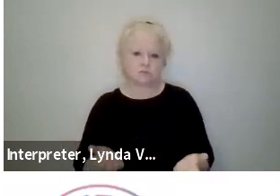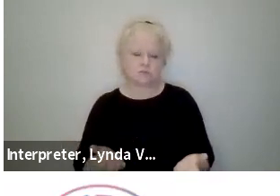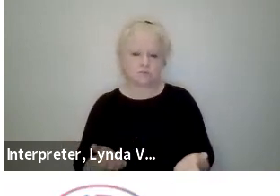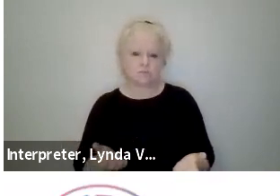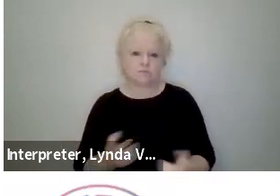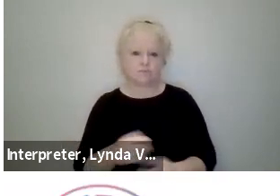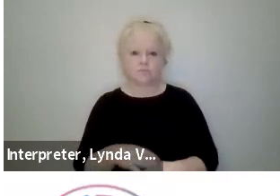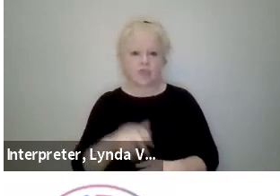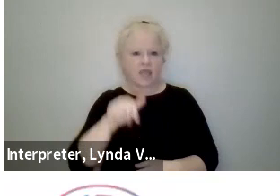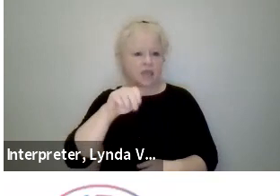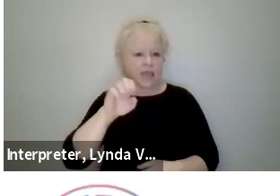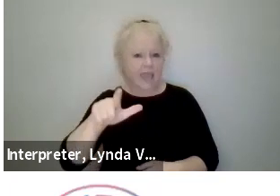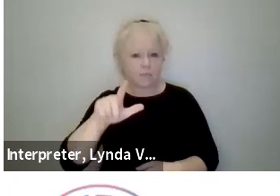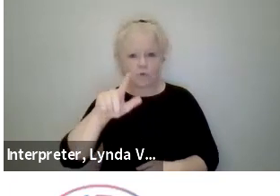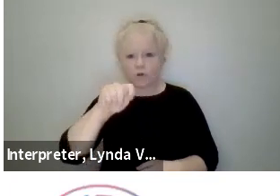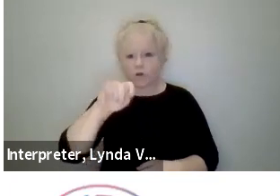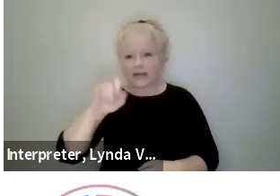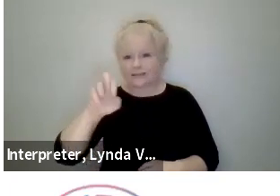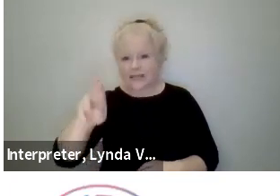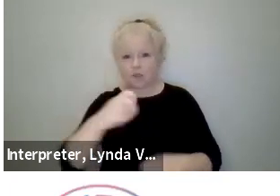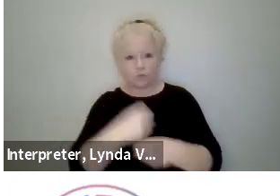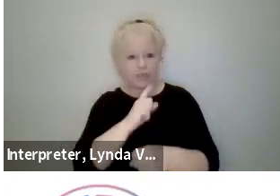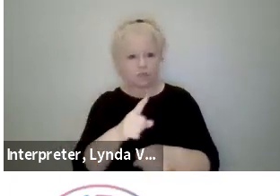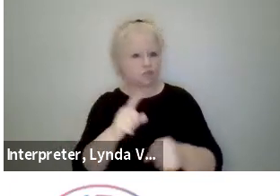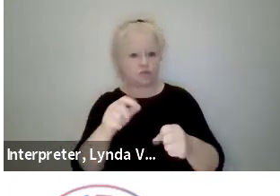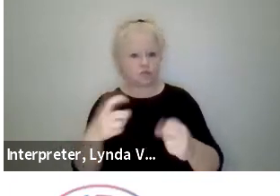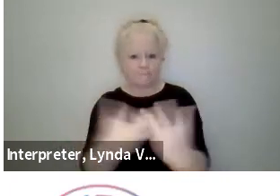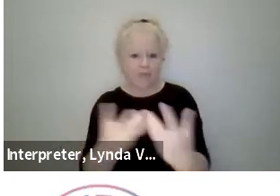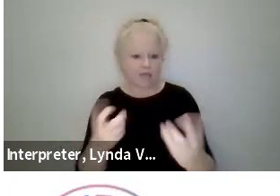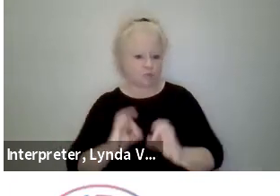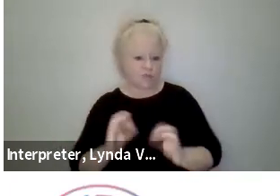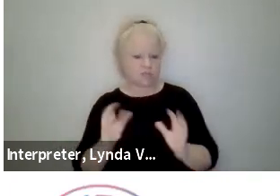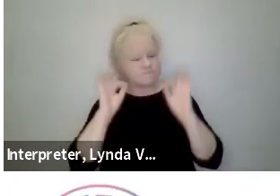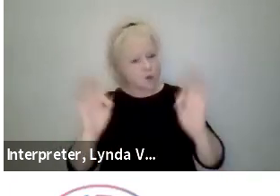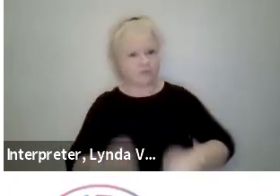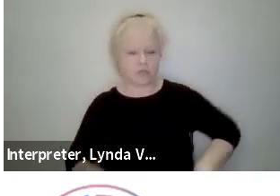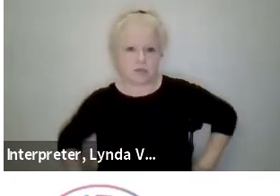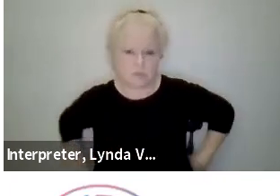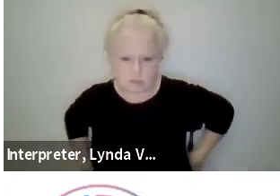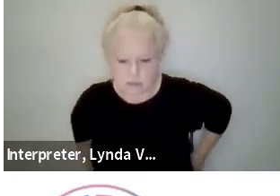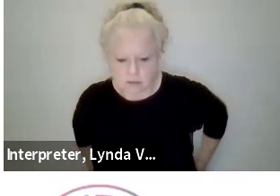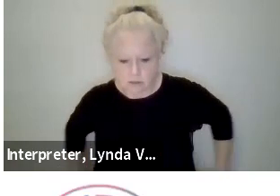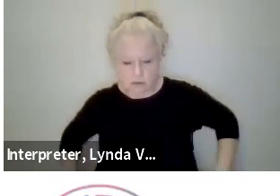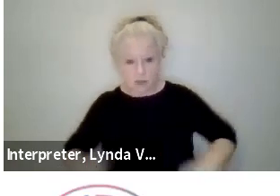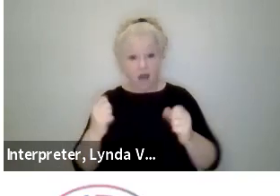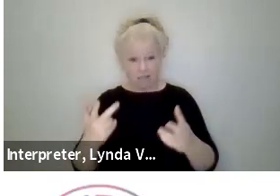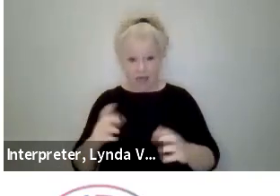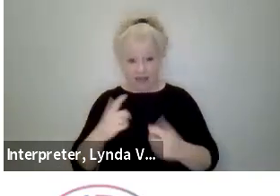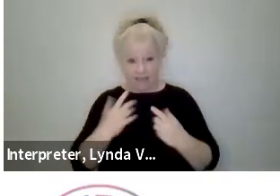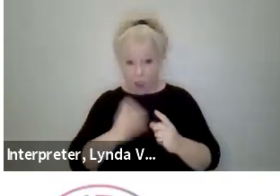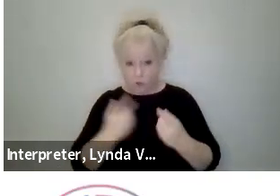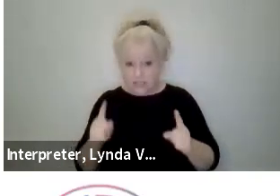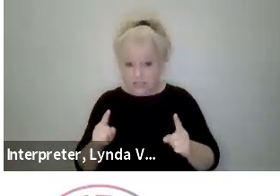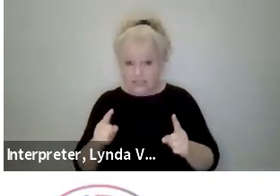have done to ensure that we get the right kind of candidate. And so, you know, a lot of the success is due to their hard work they've